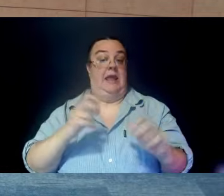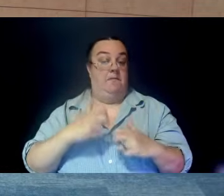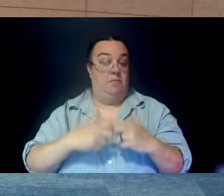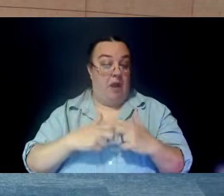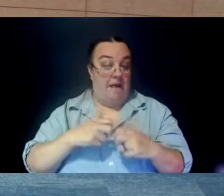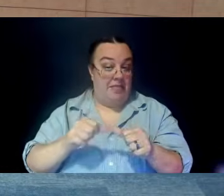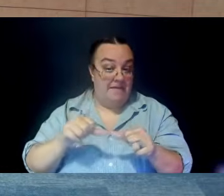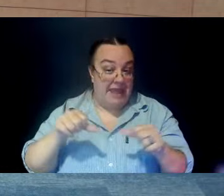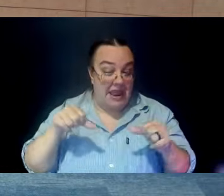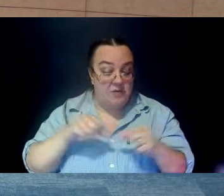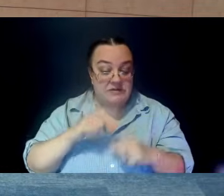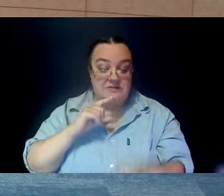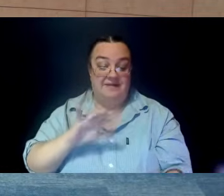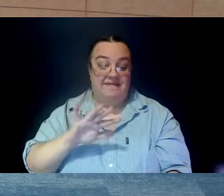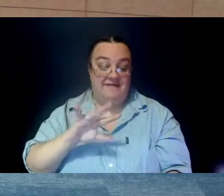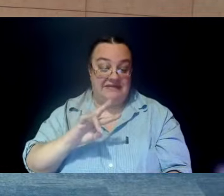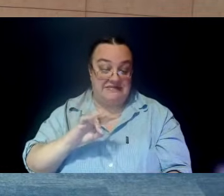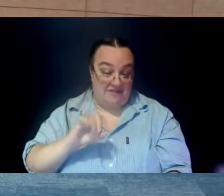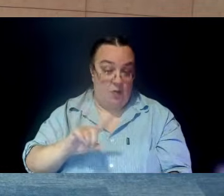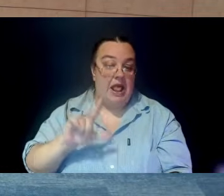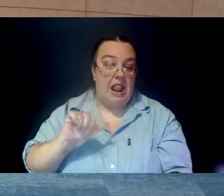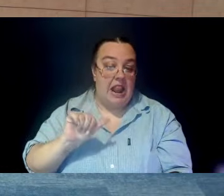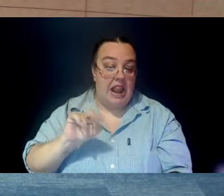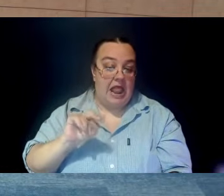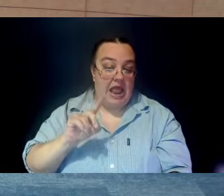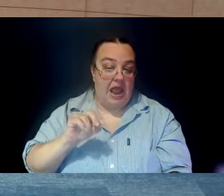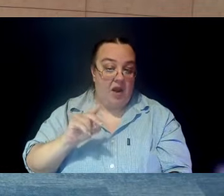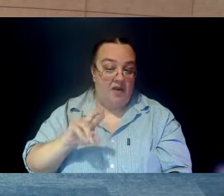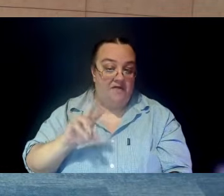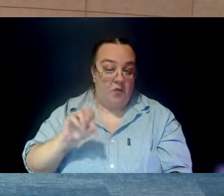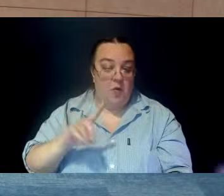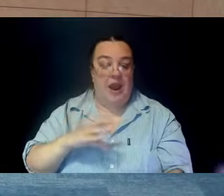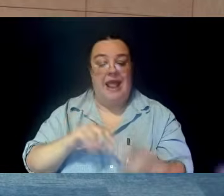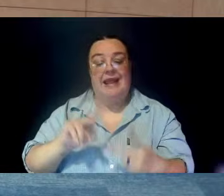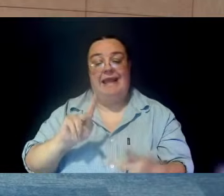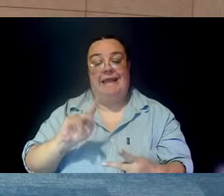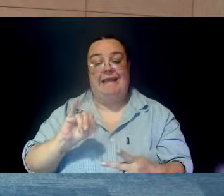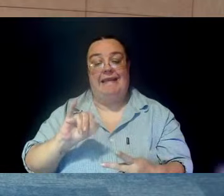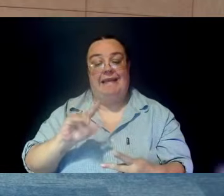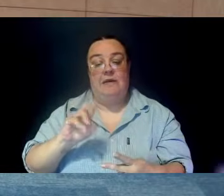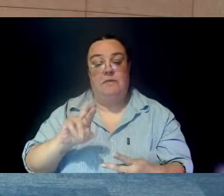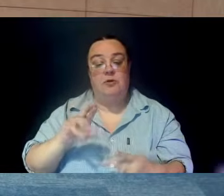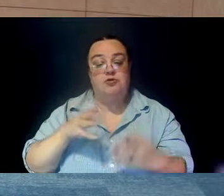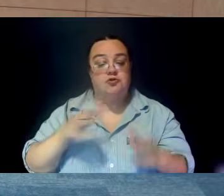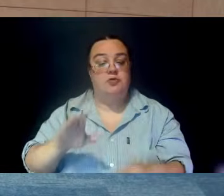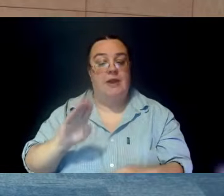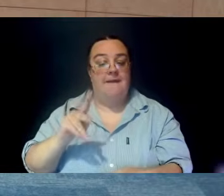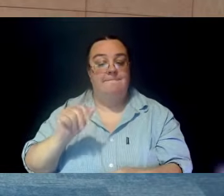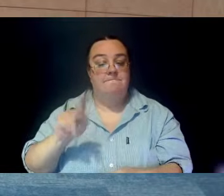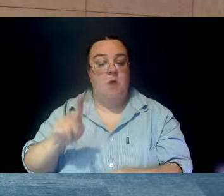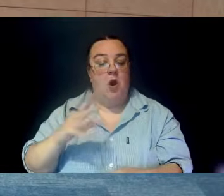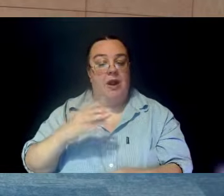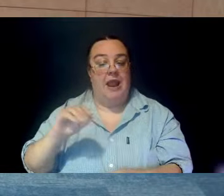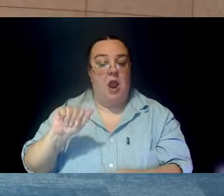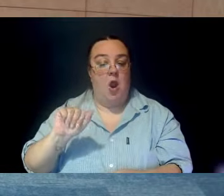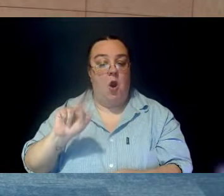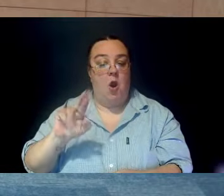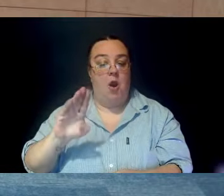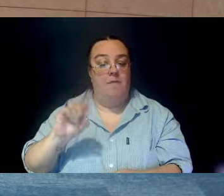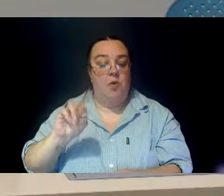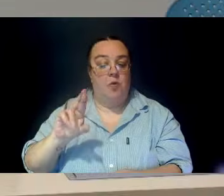been 5701 Landover Road and the Kilmer Street Park and Arboretum. Go ahead.